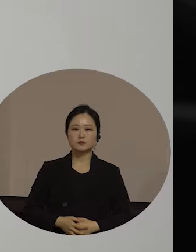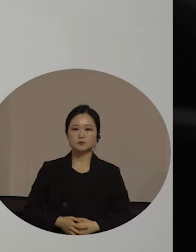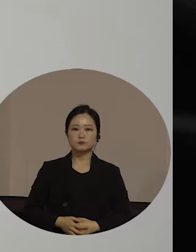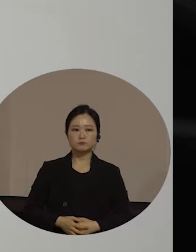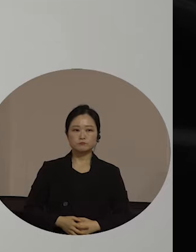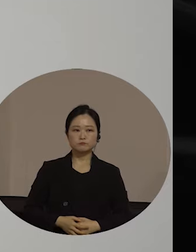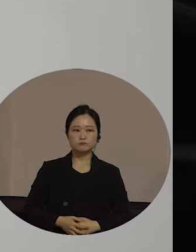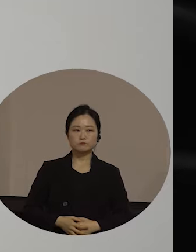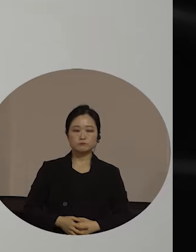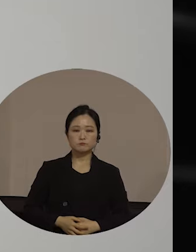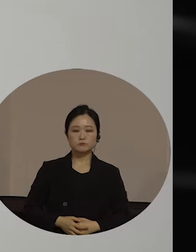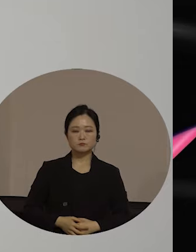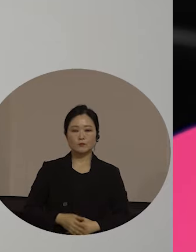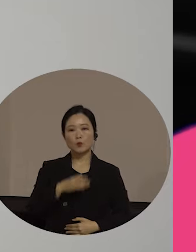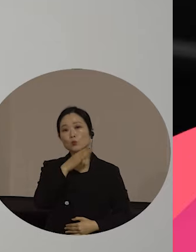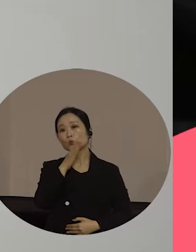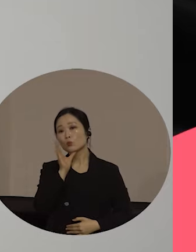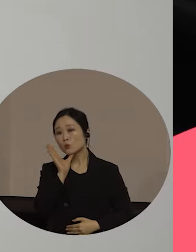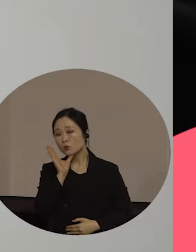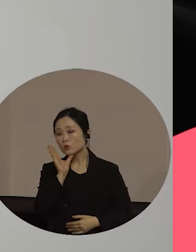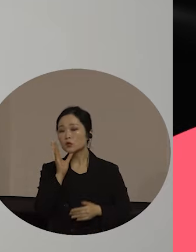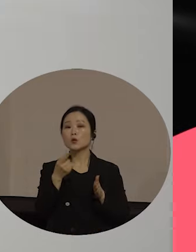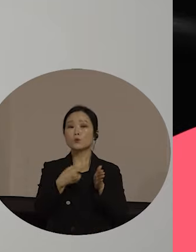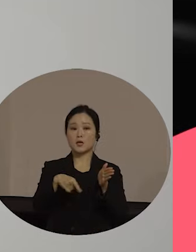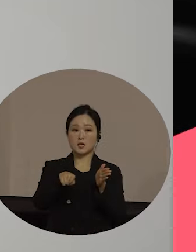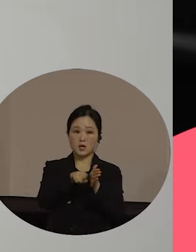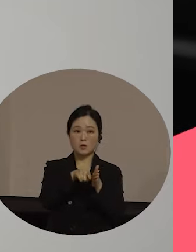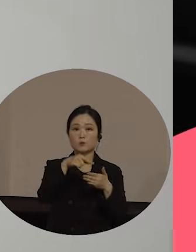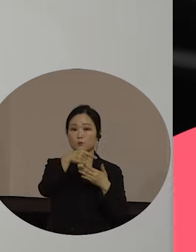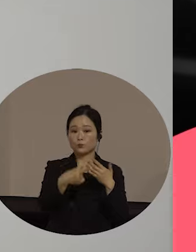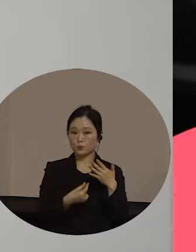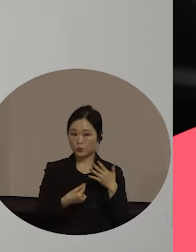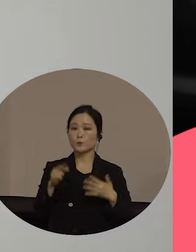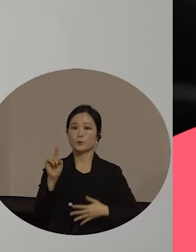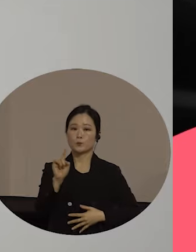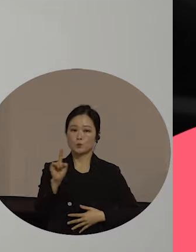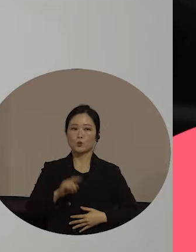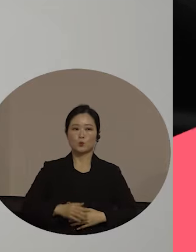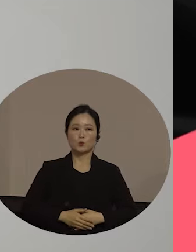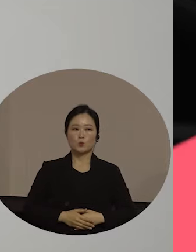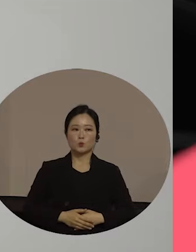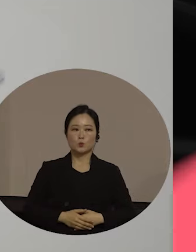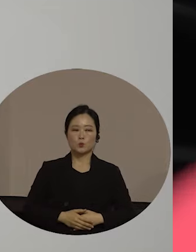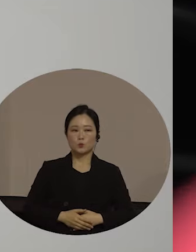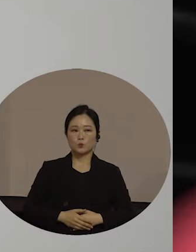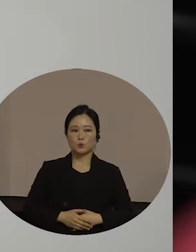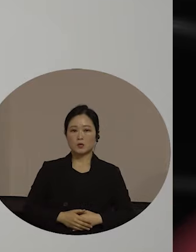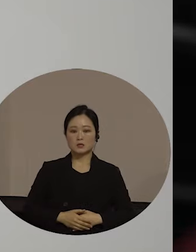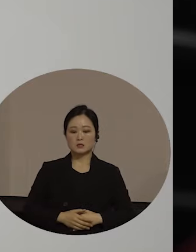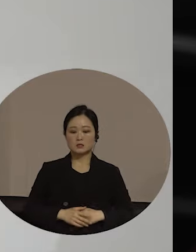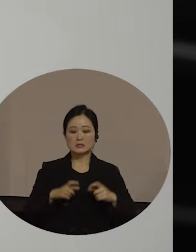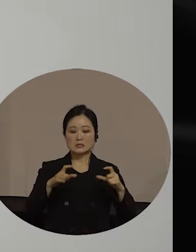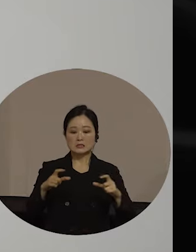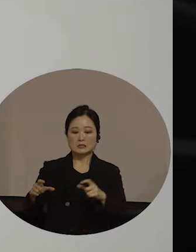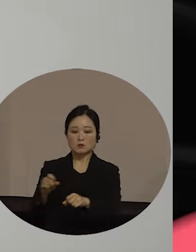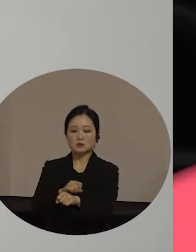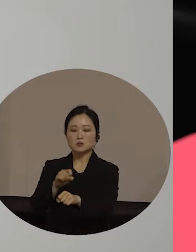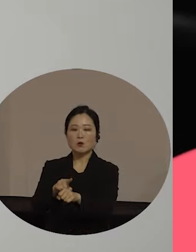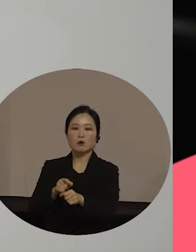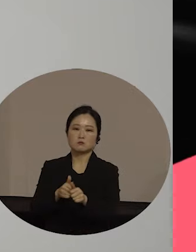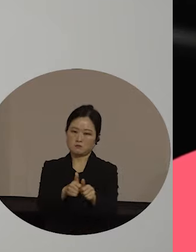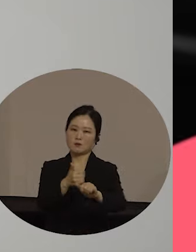as you can imagine that there are many differences between different regions. Somewhere there are more people and then there